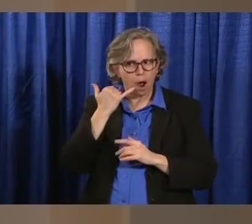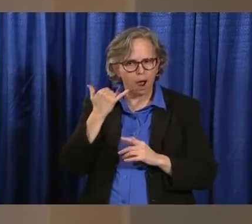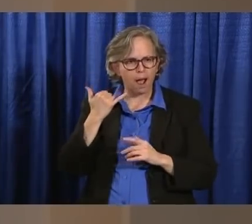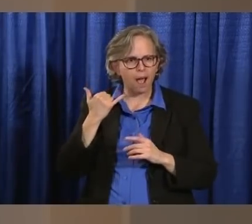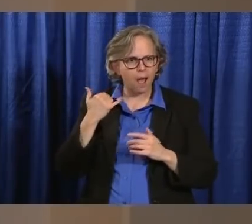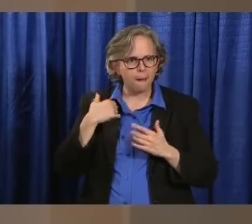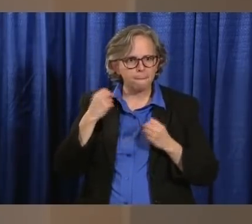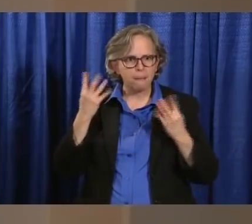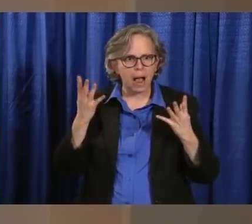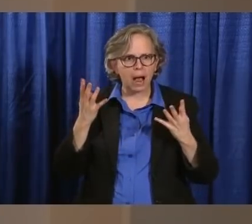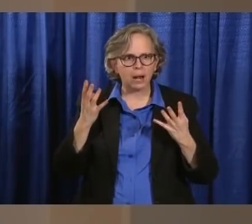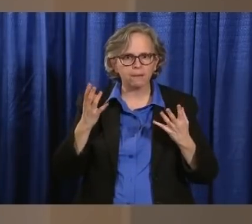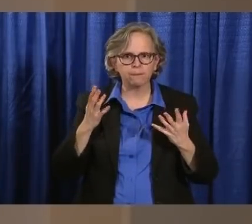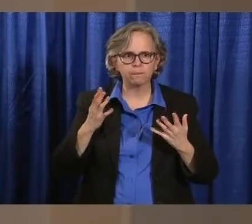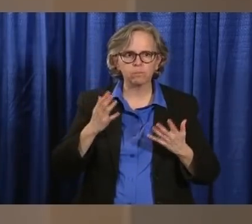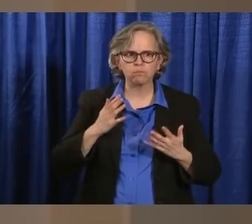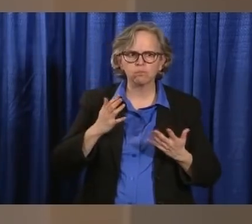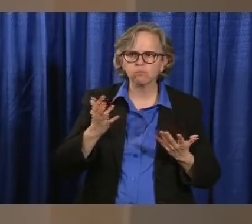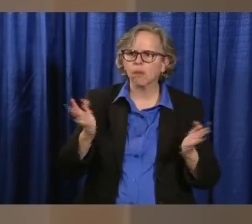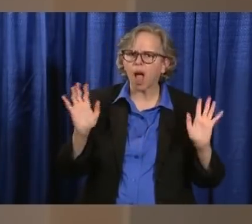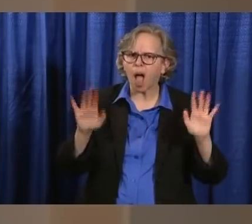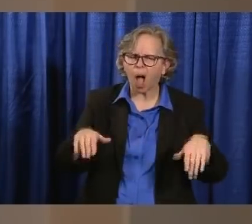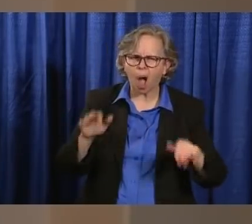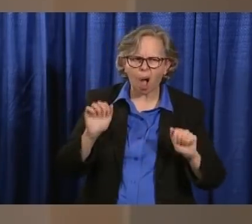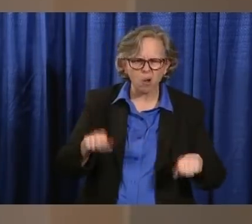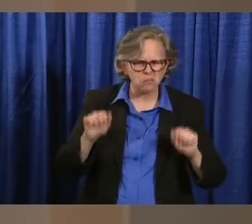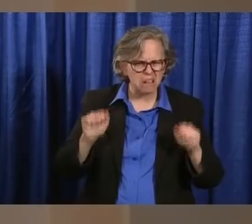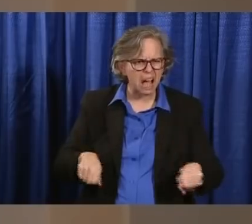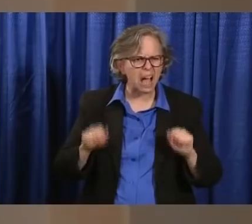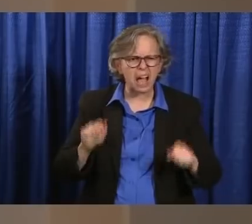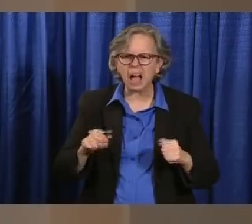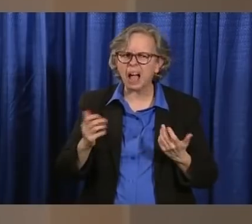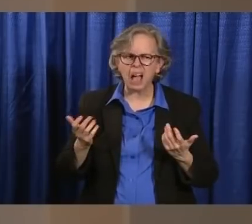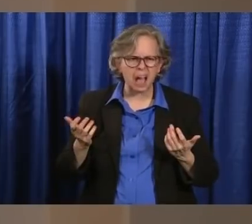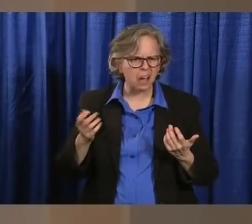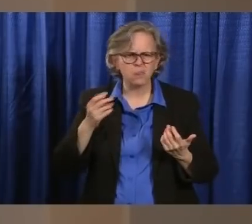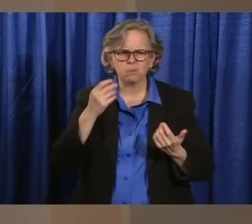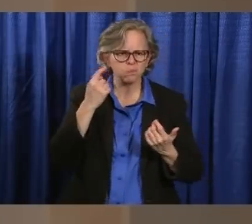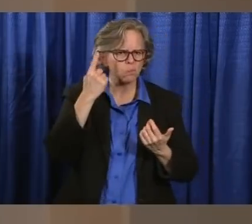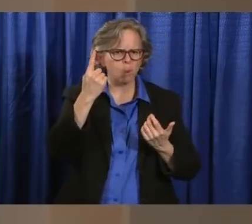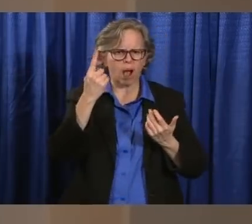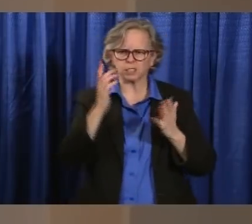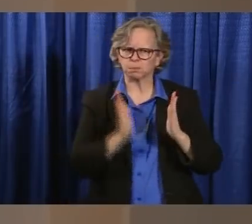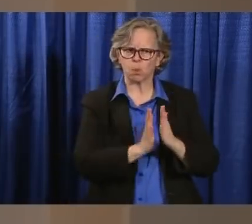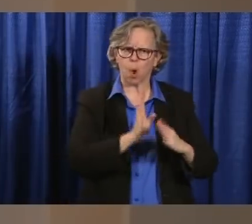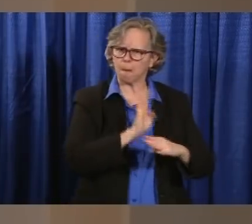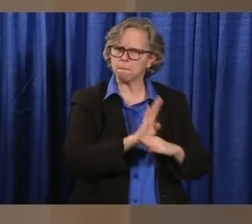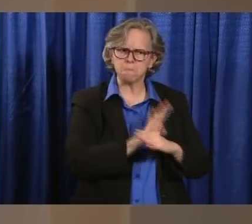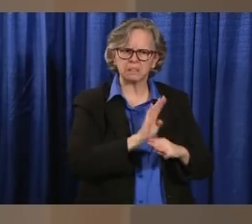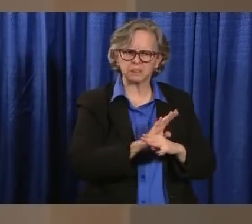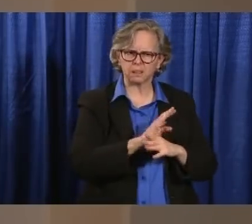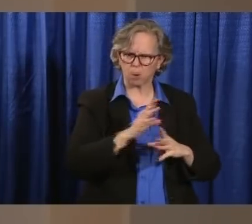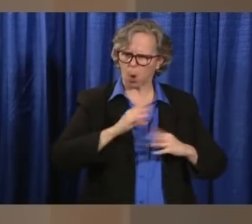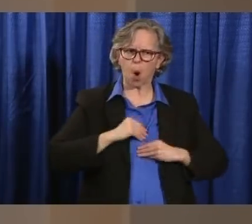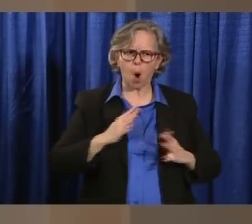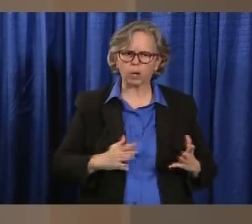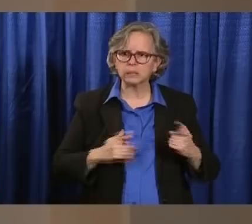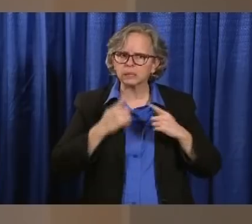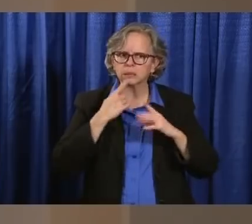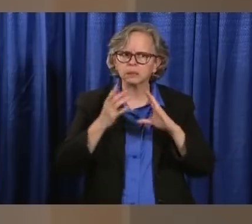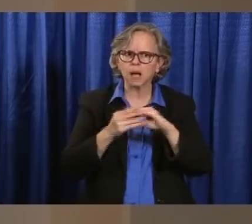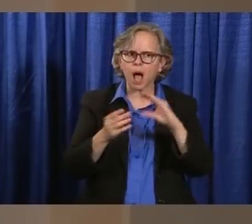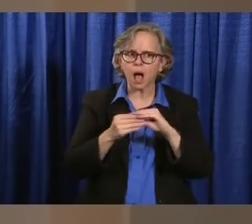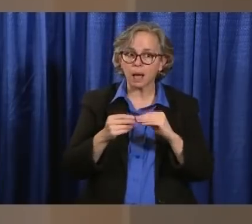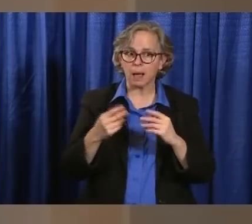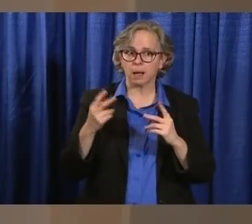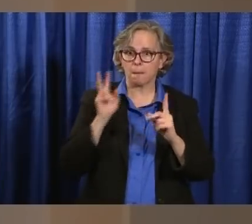say that he had applied for the disaster relief loan program and the PPP loan program, and that it took him 10